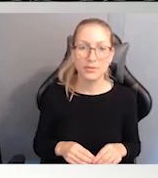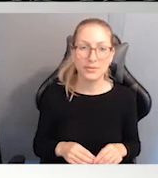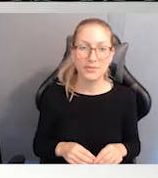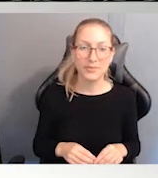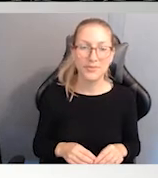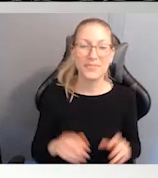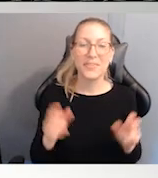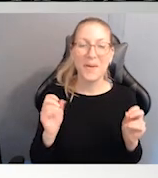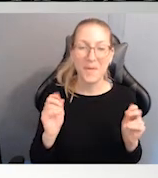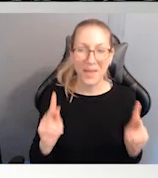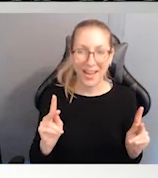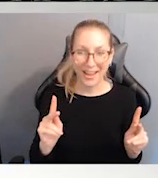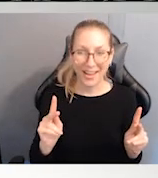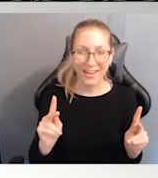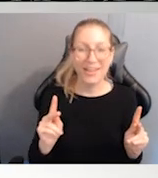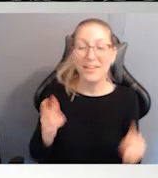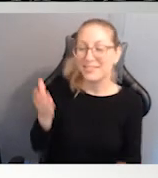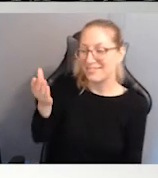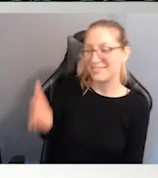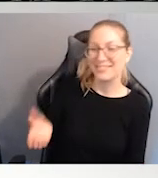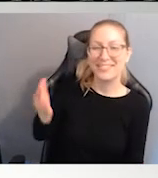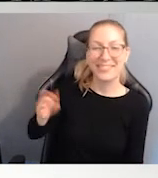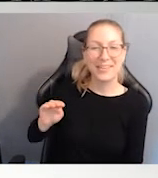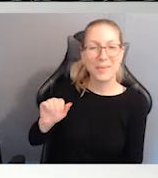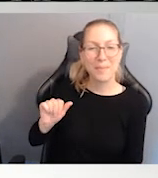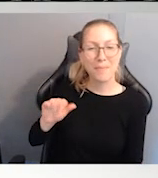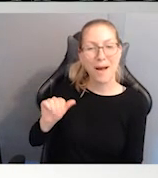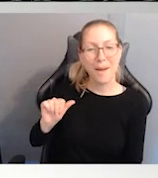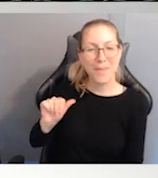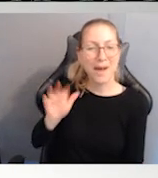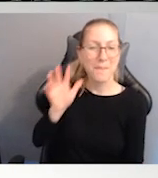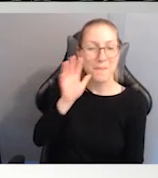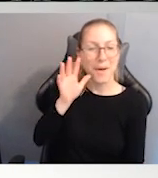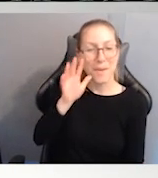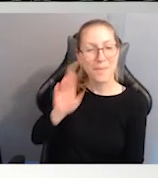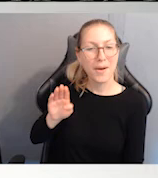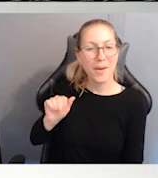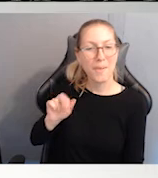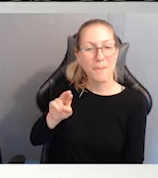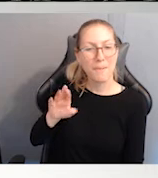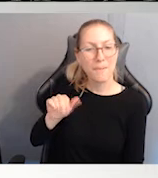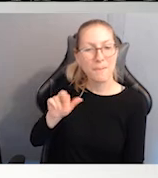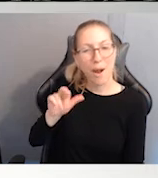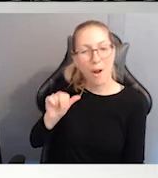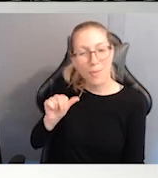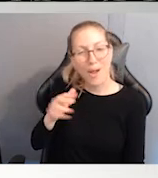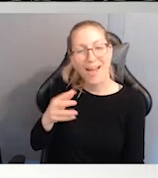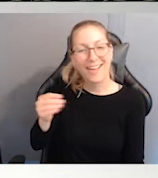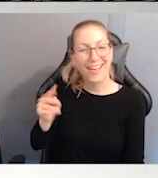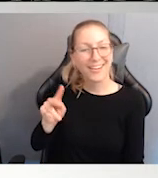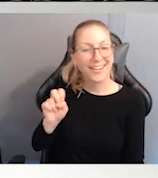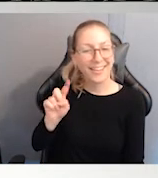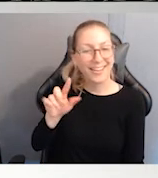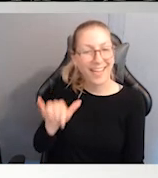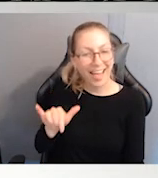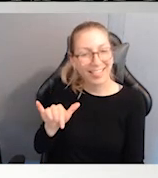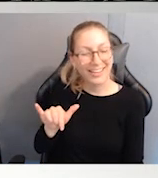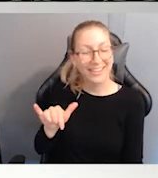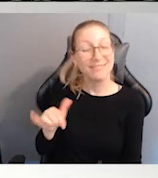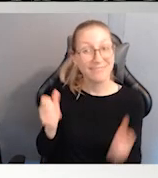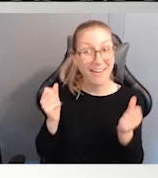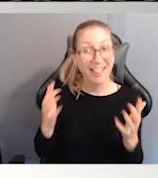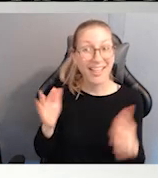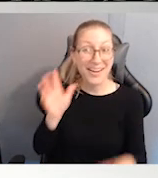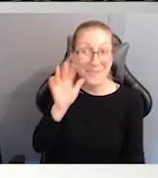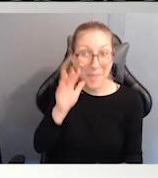Okay. Now this is Mama Barbara. We have Mama Kelly. Lots of mamas in this group. And then we got Mama over